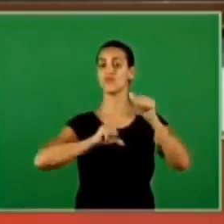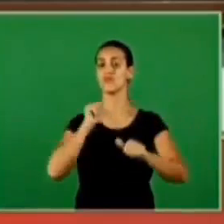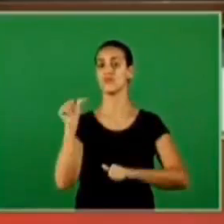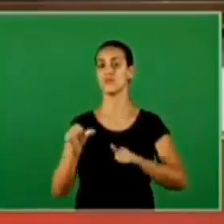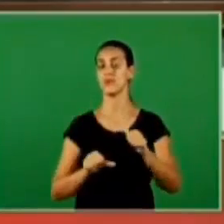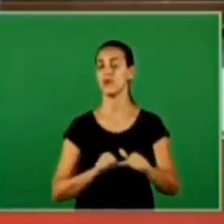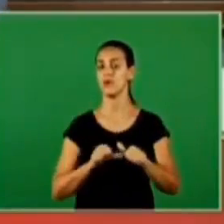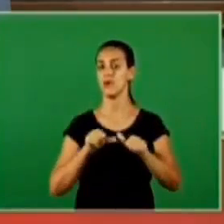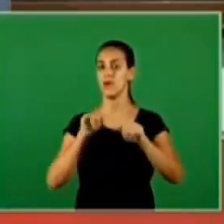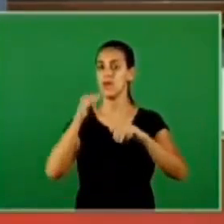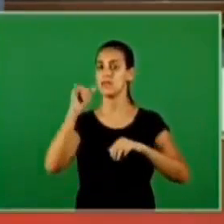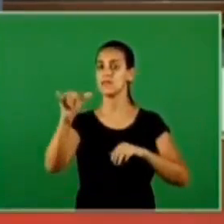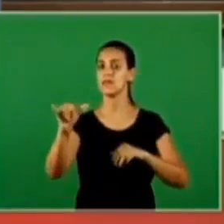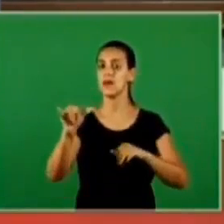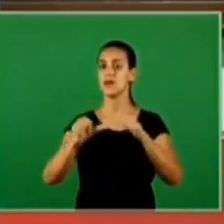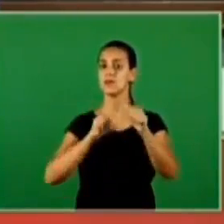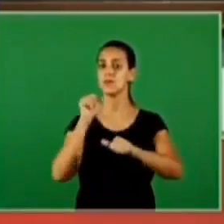electricity